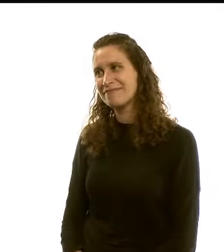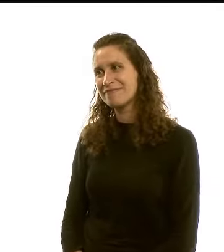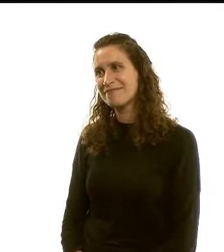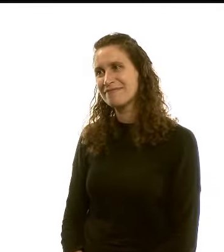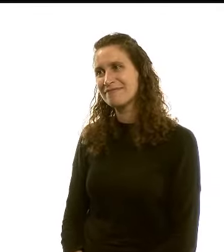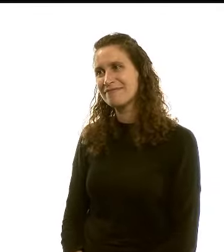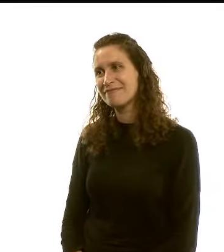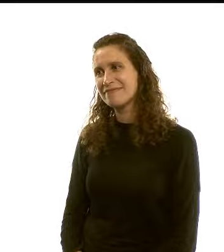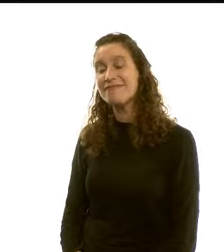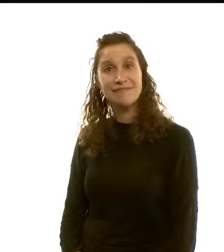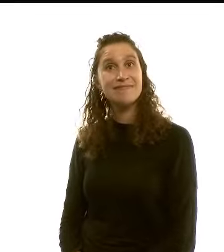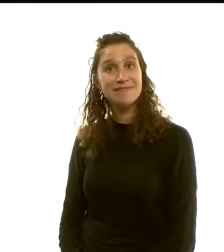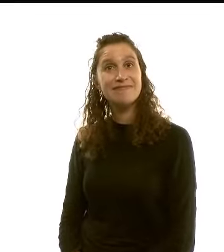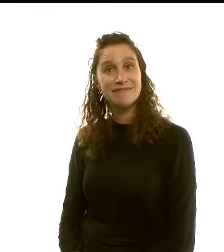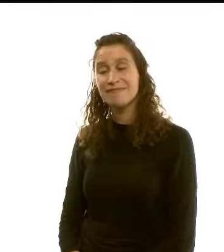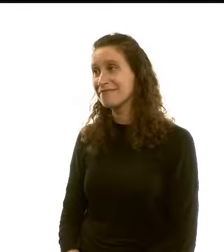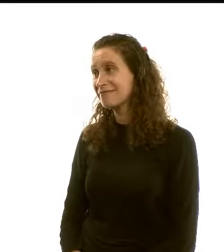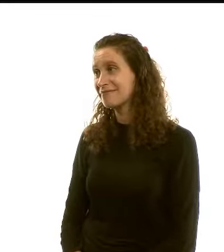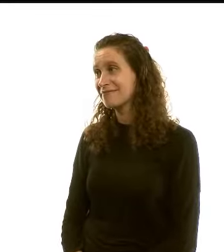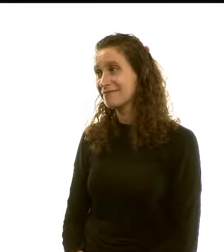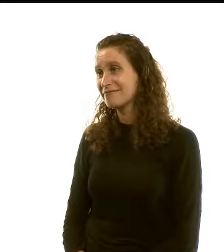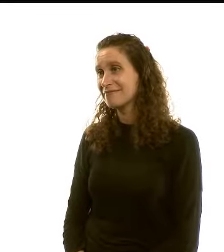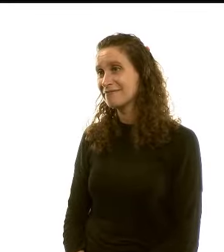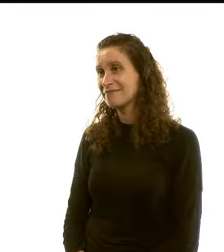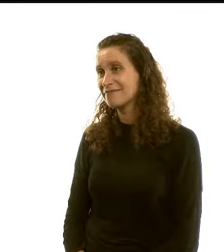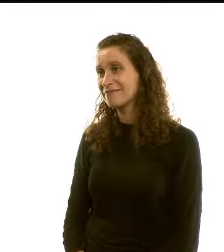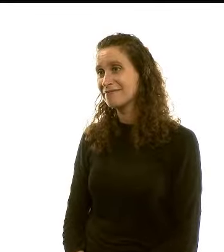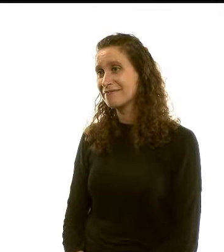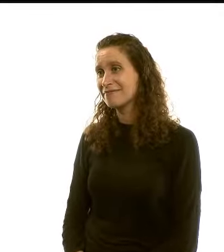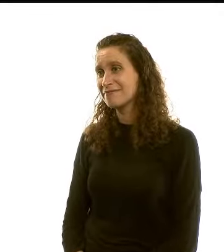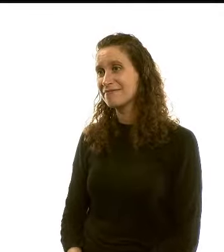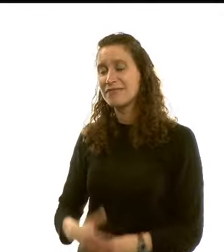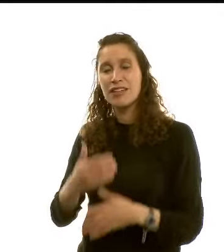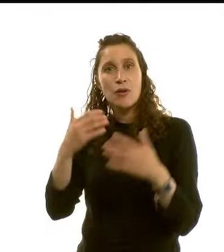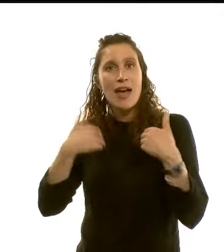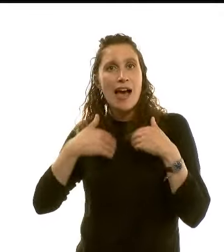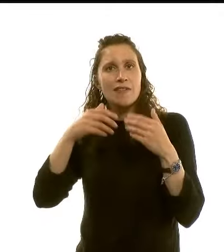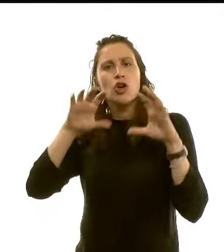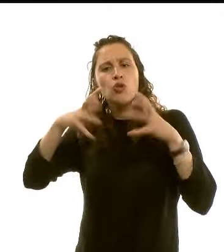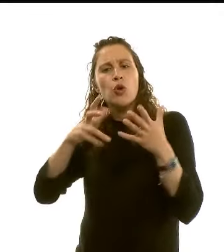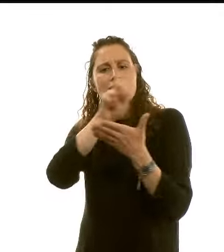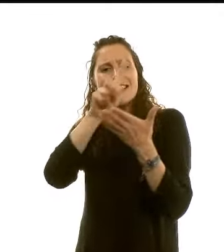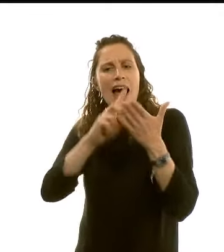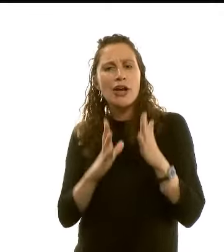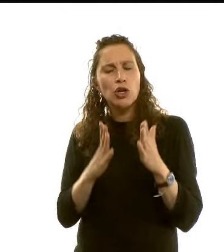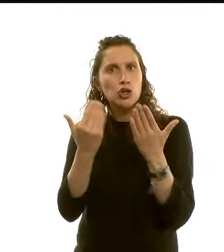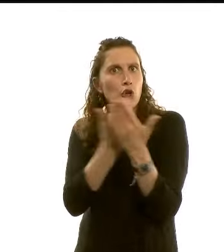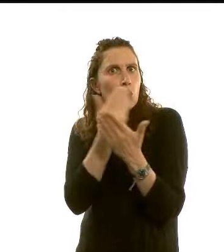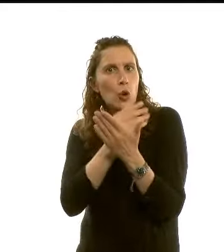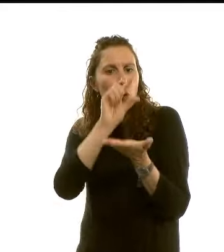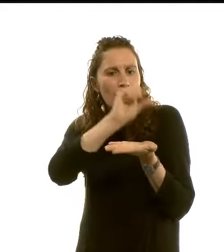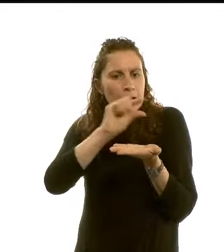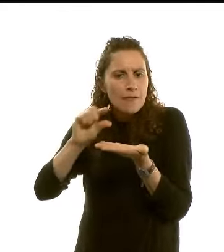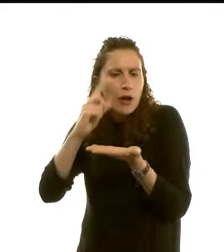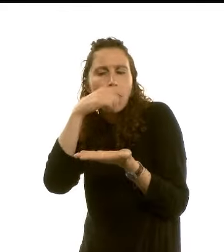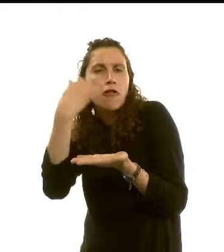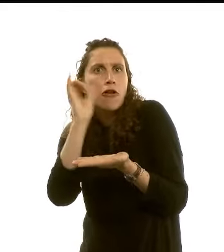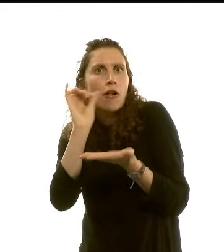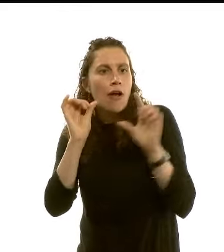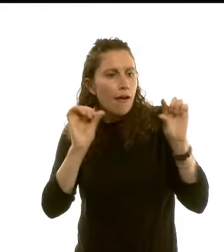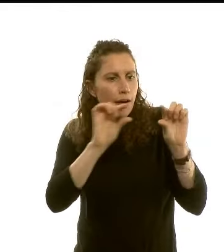like this. We take a group of designers to brainstorm how these new minifigures could be. Right, but this is